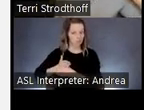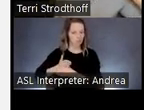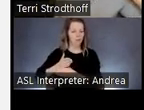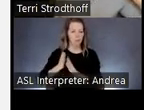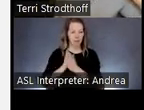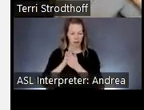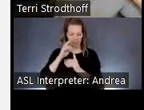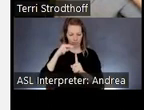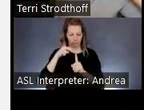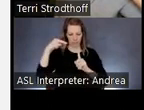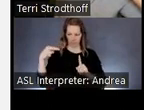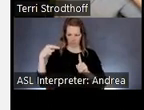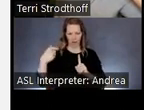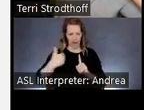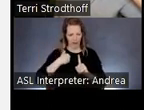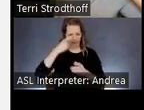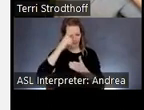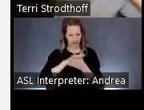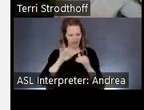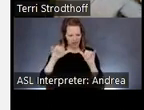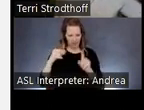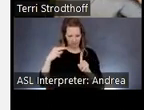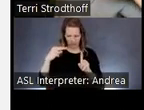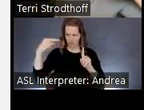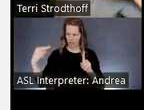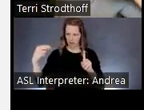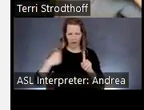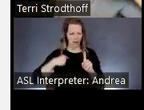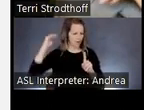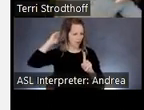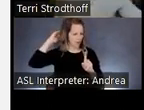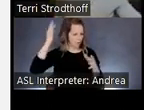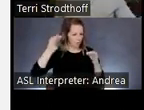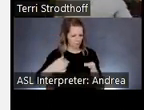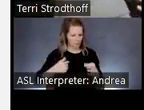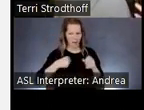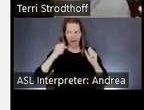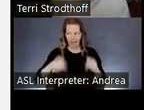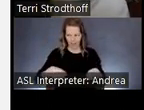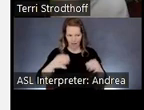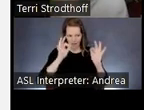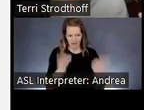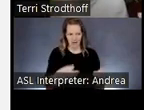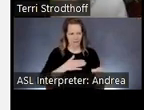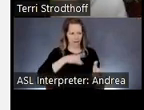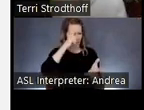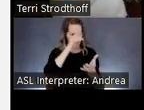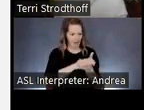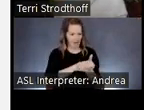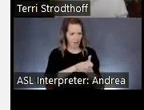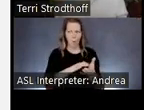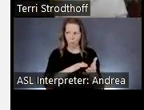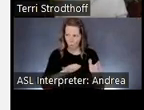aware that we have a belief system, we become aware that we have a conscious choice about this. Oh, this is just the way I developed